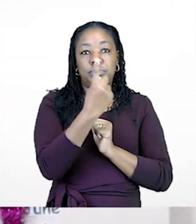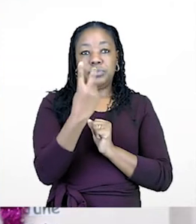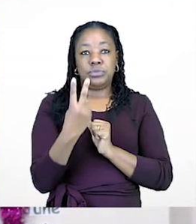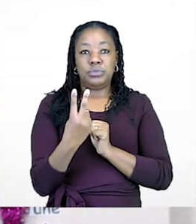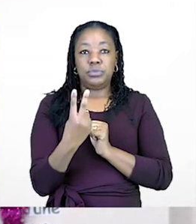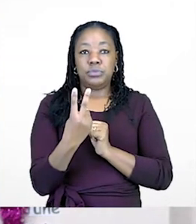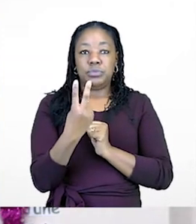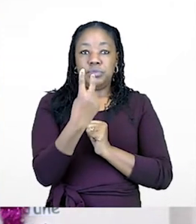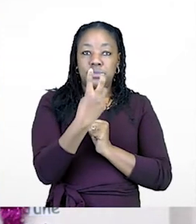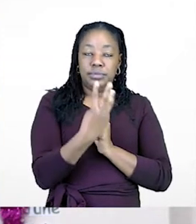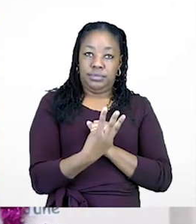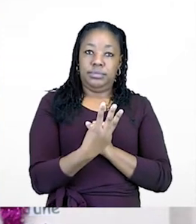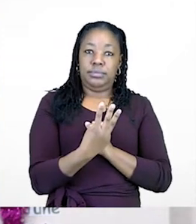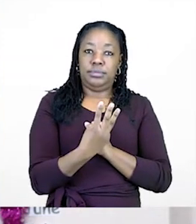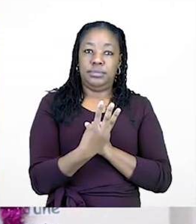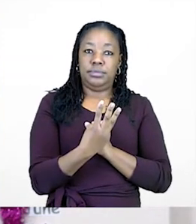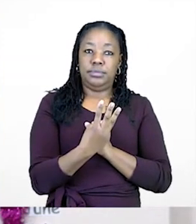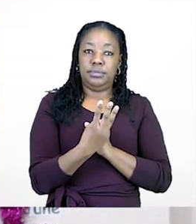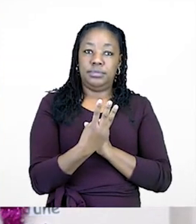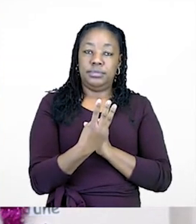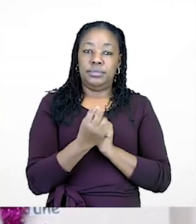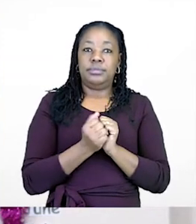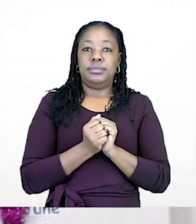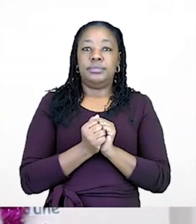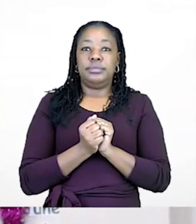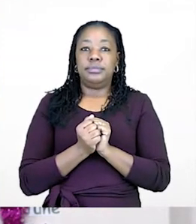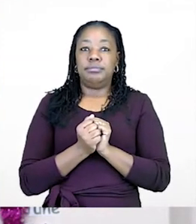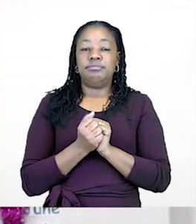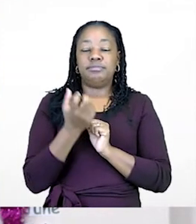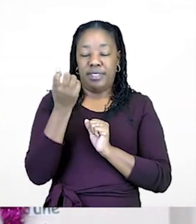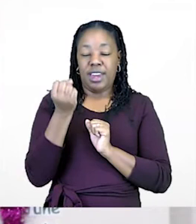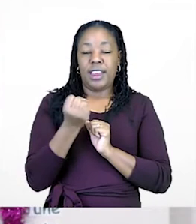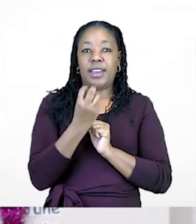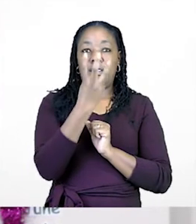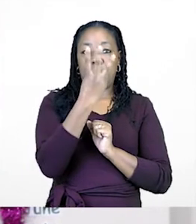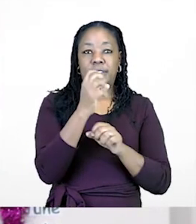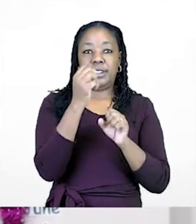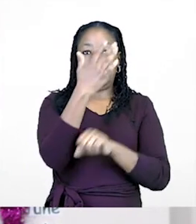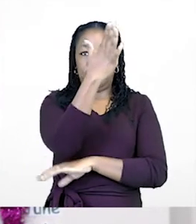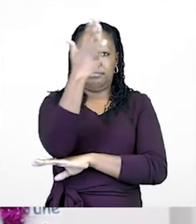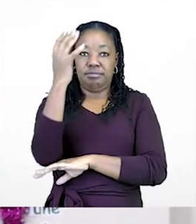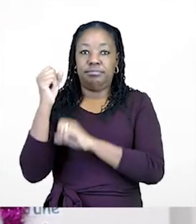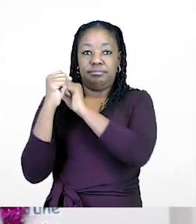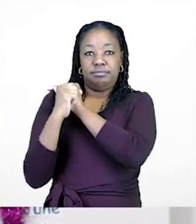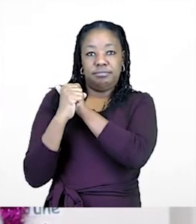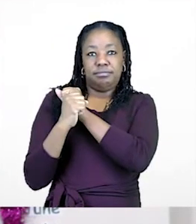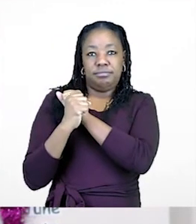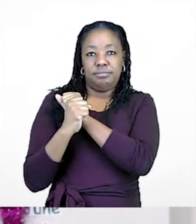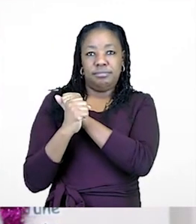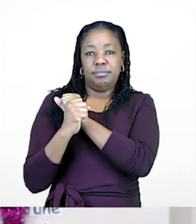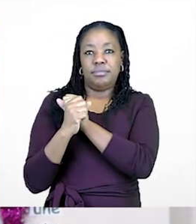2, 3. So we can see that we have 3 Christmas trees. Let's take a look at